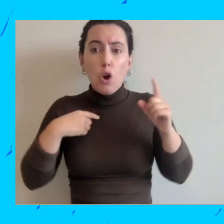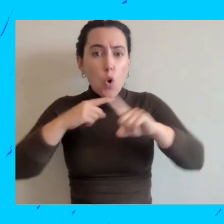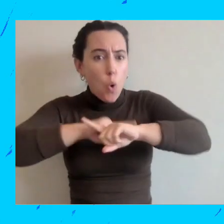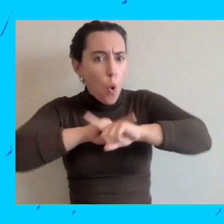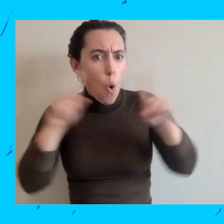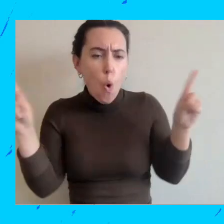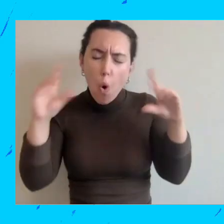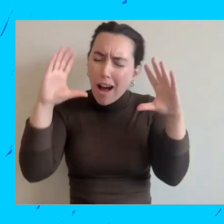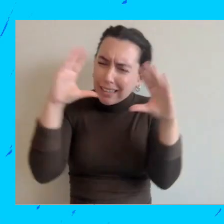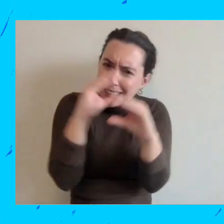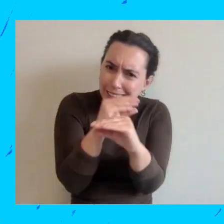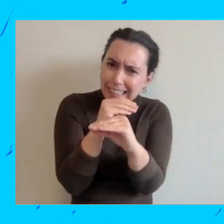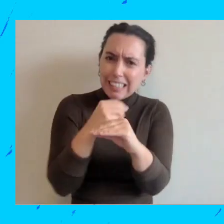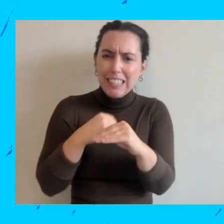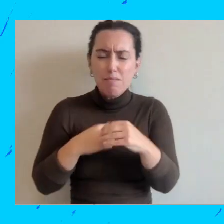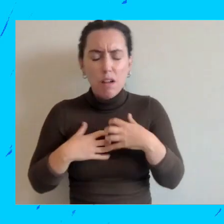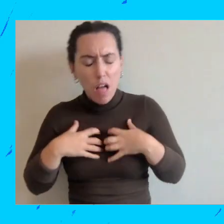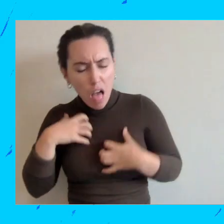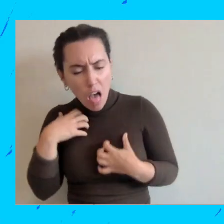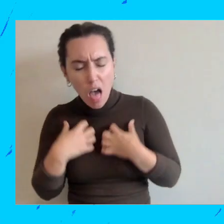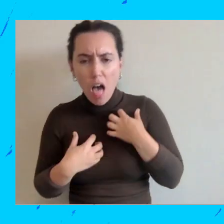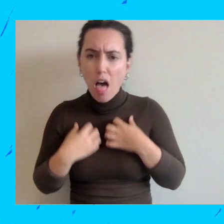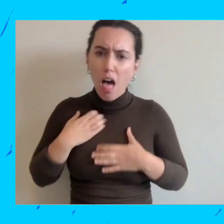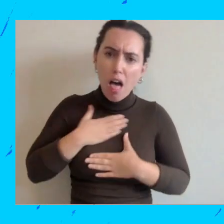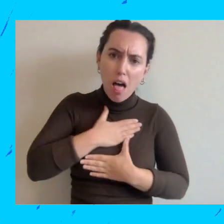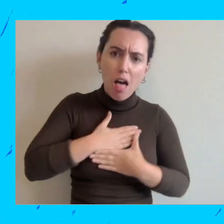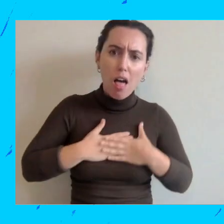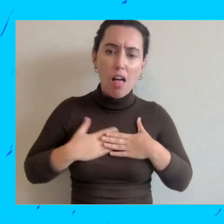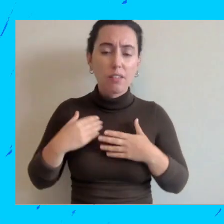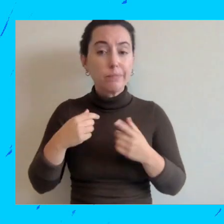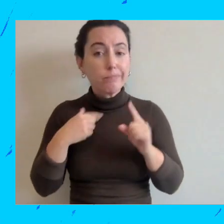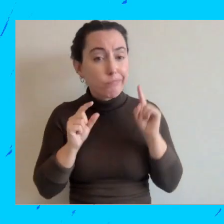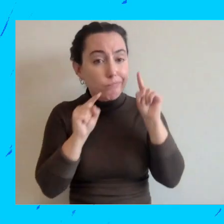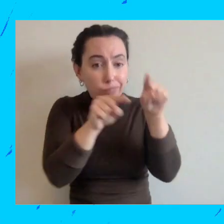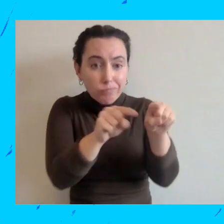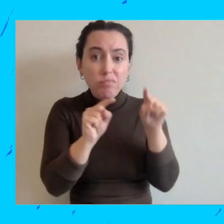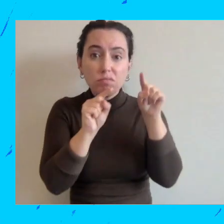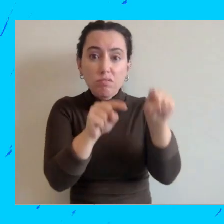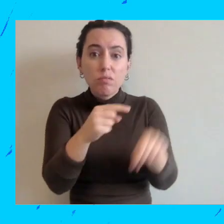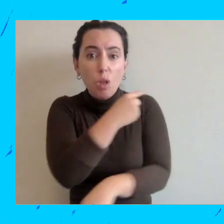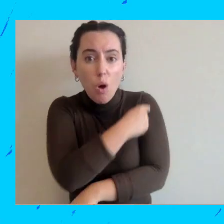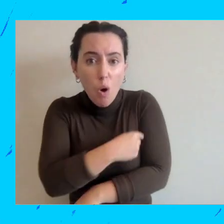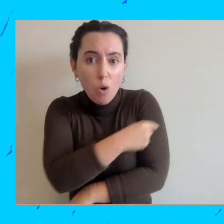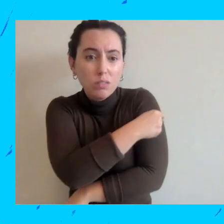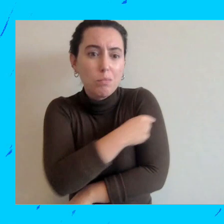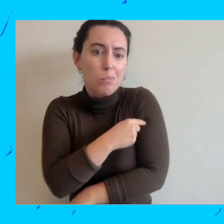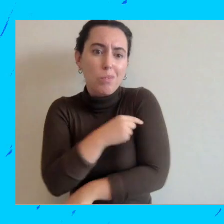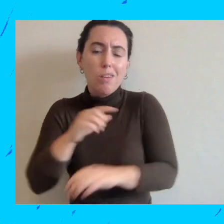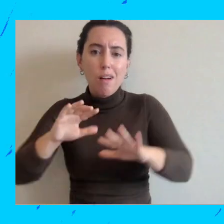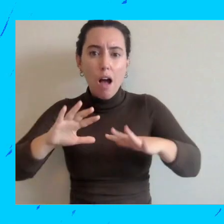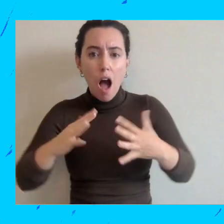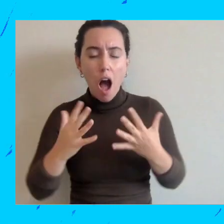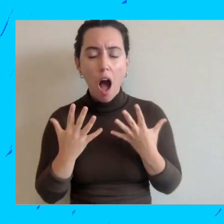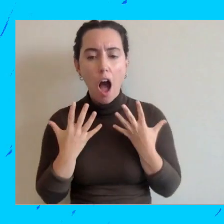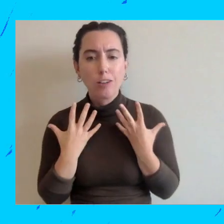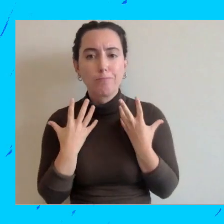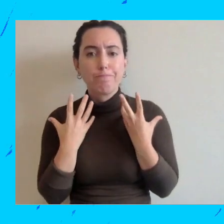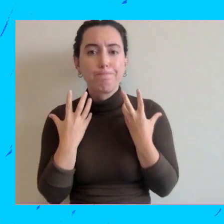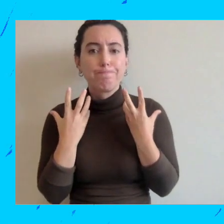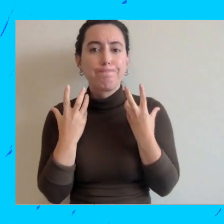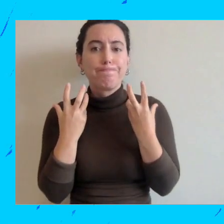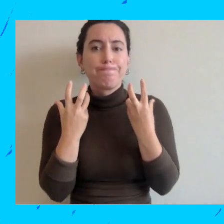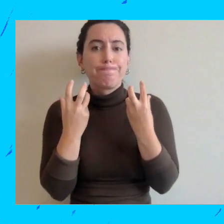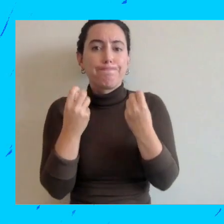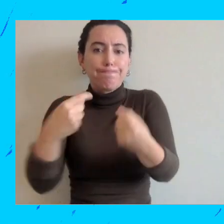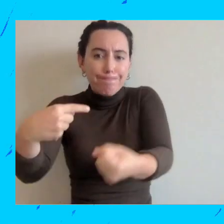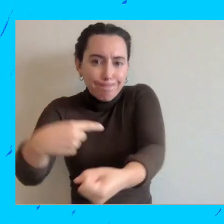3 days. The treatment is very harsh and it takes a lot from you.